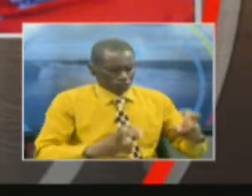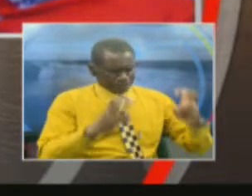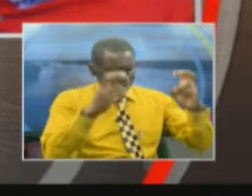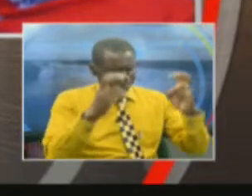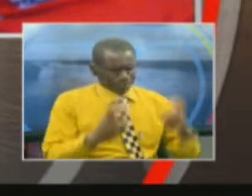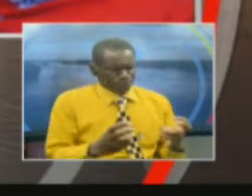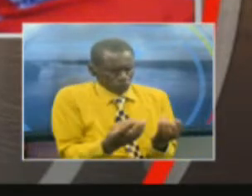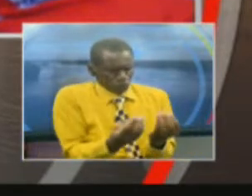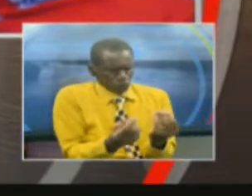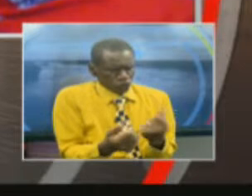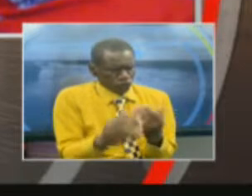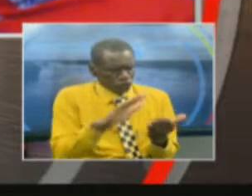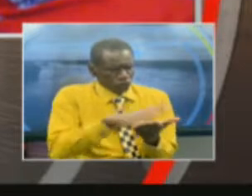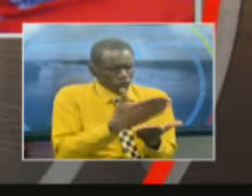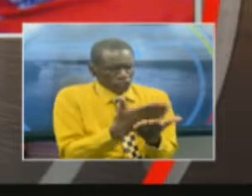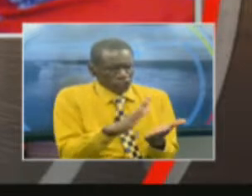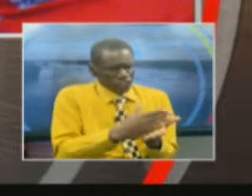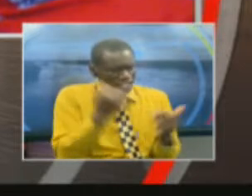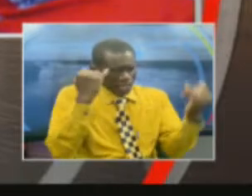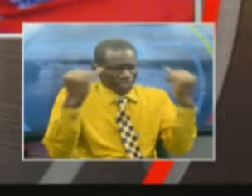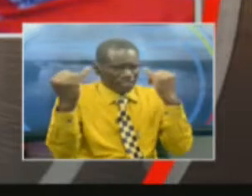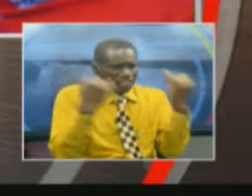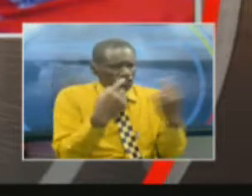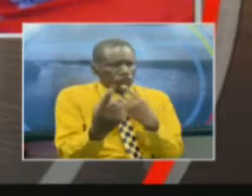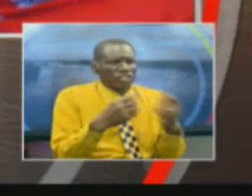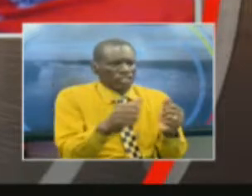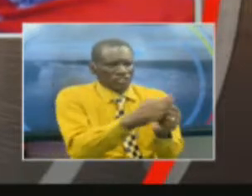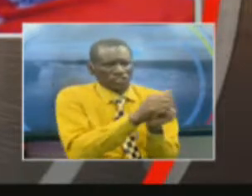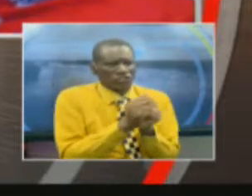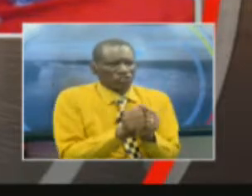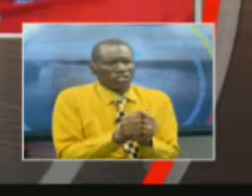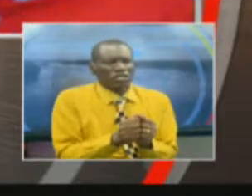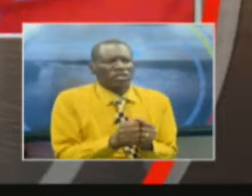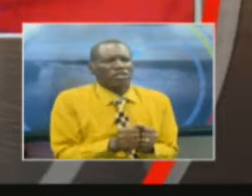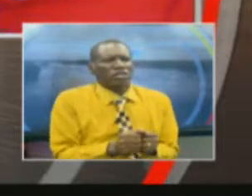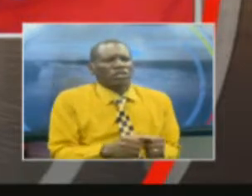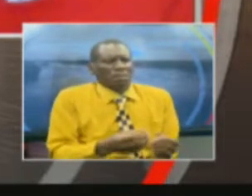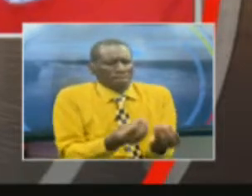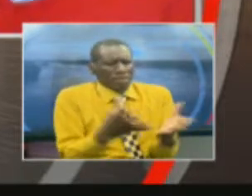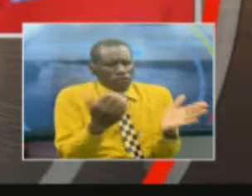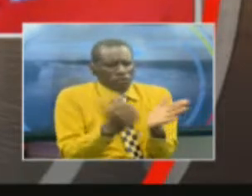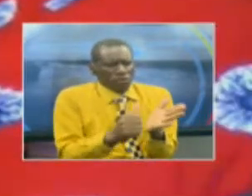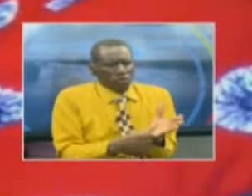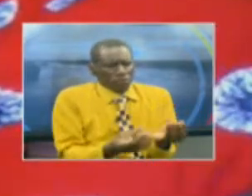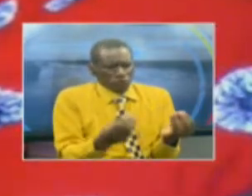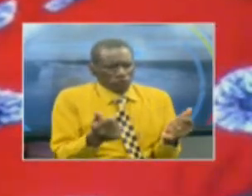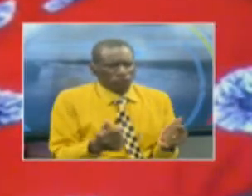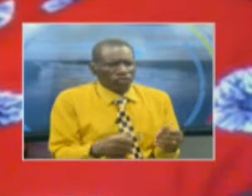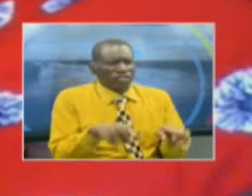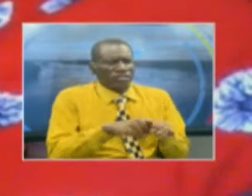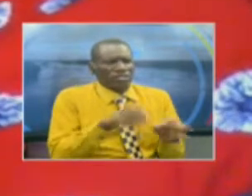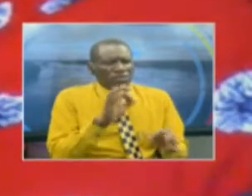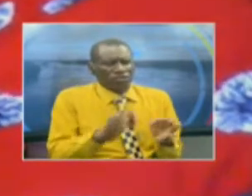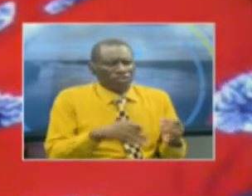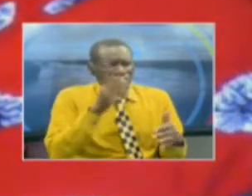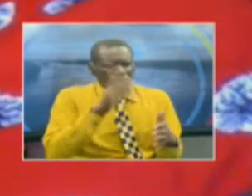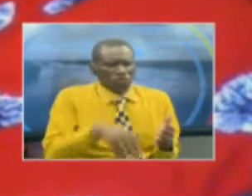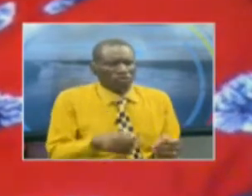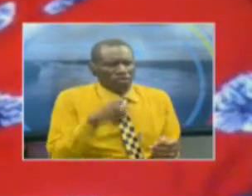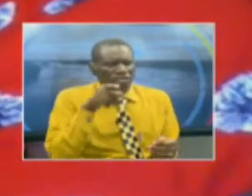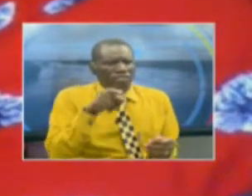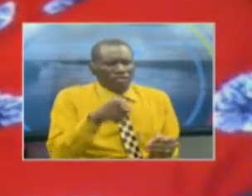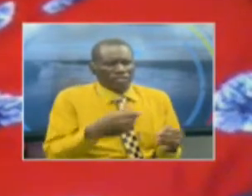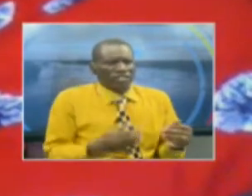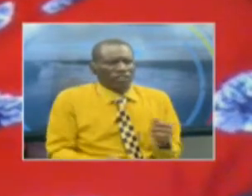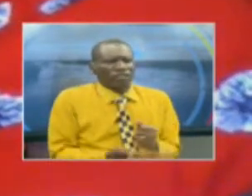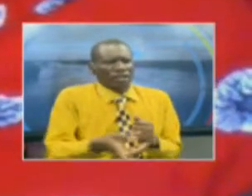then we share ideas, we discuss the problem, what is the problem, ABCD, even if it's worse. So this one has helped